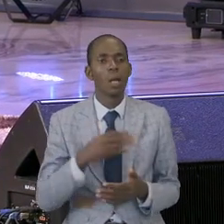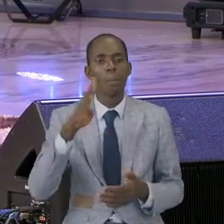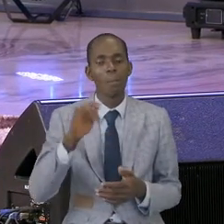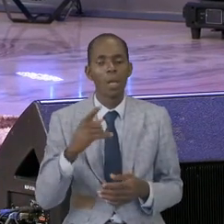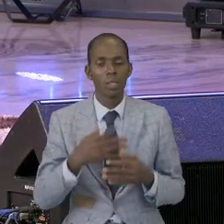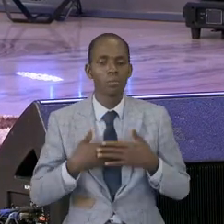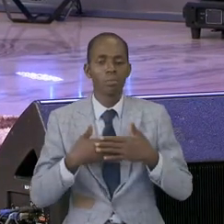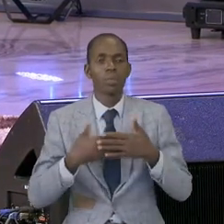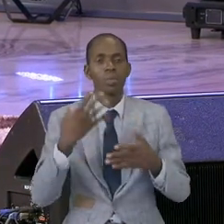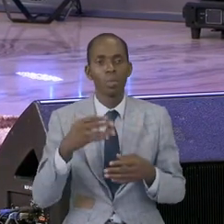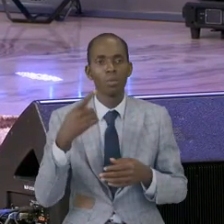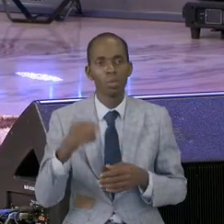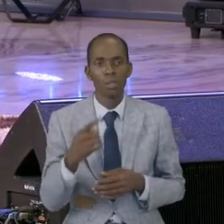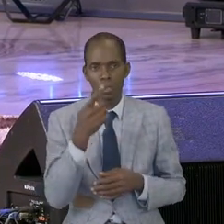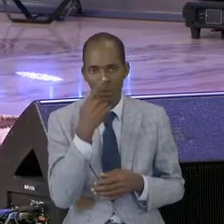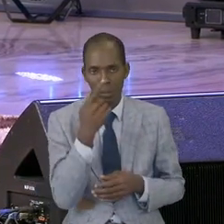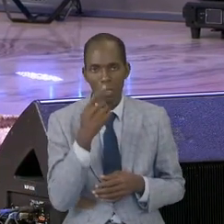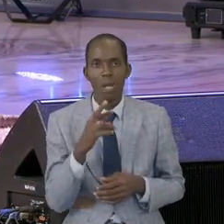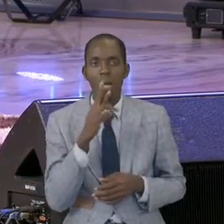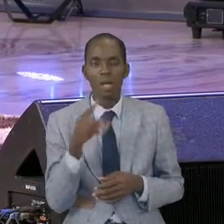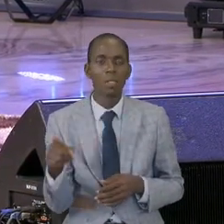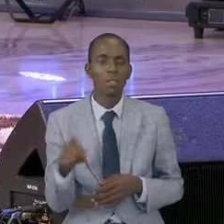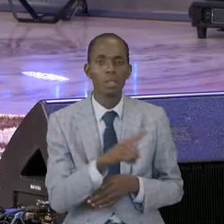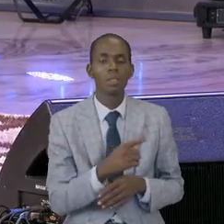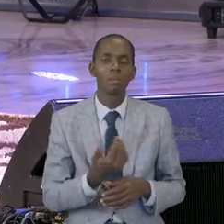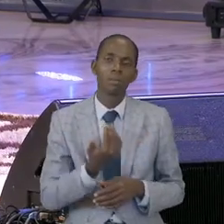breath of his nostrils are they